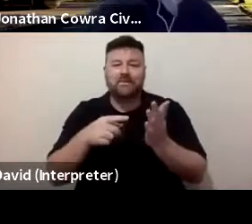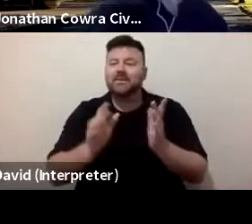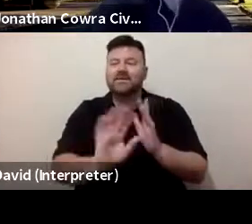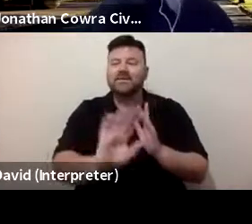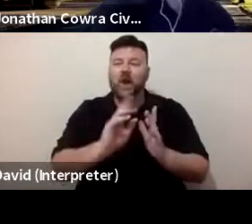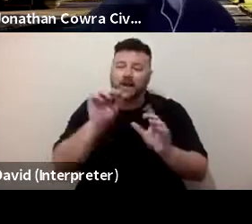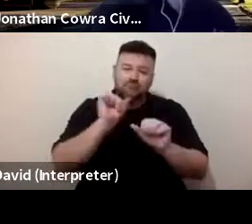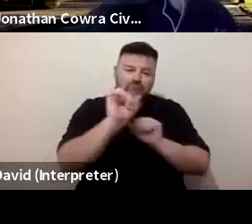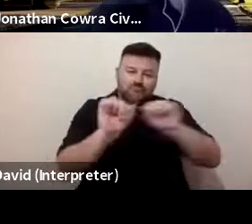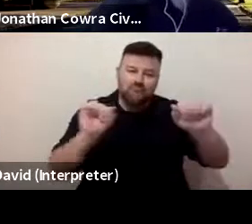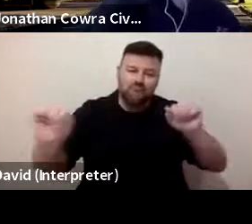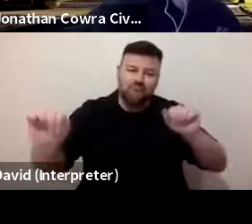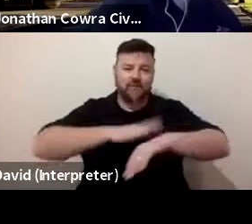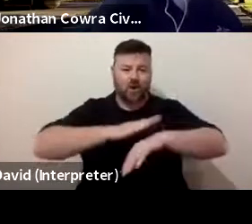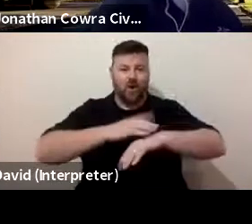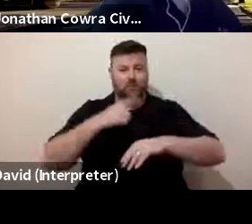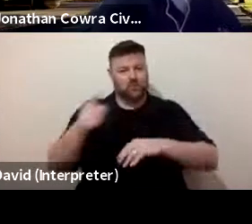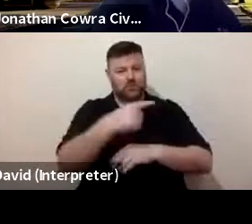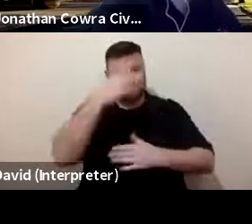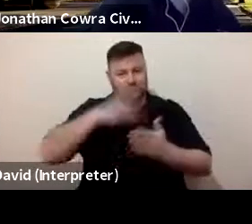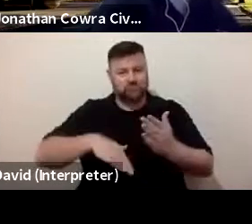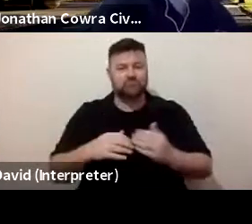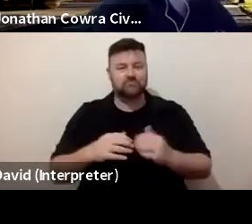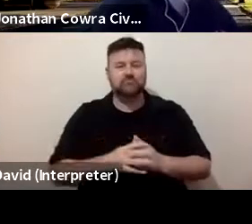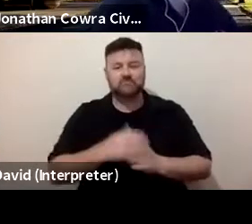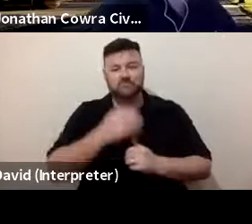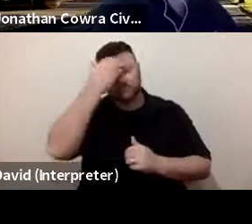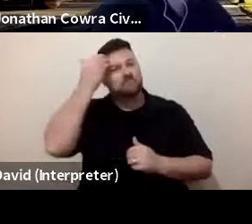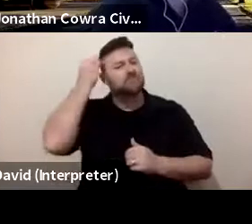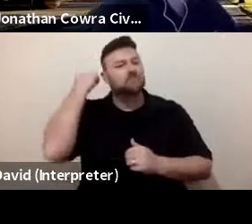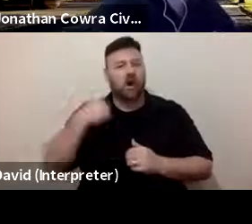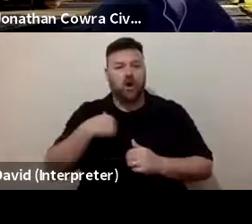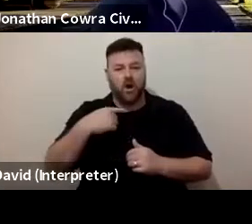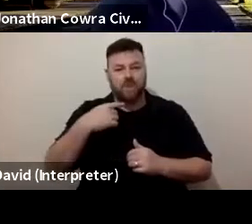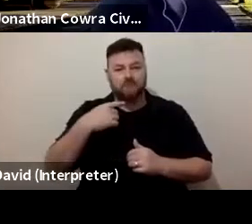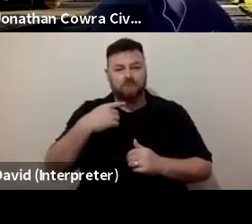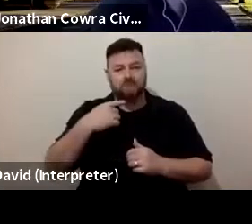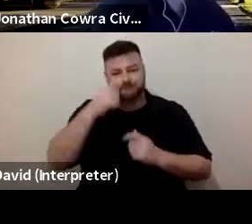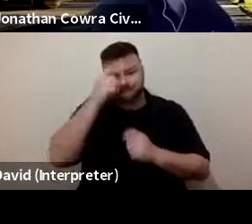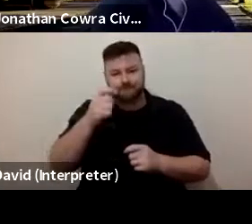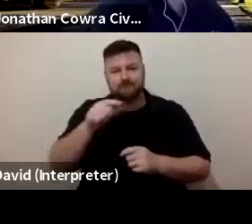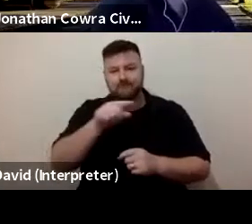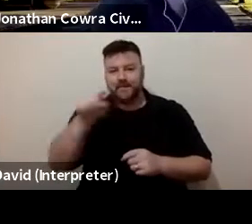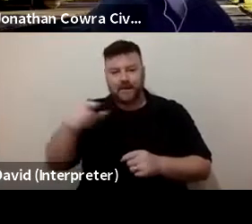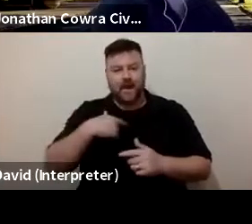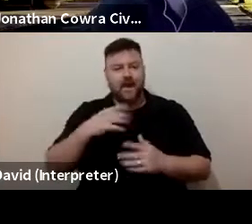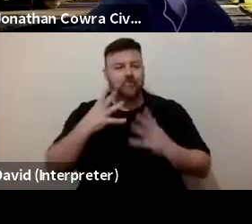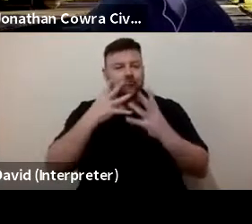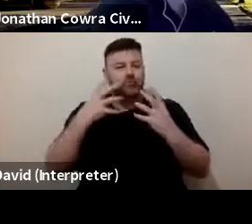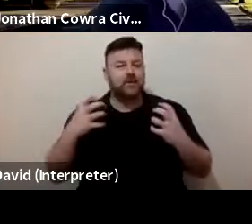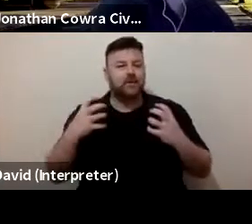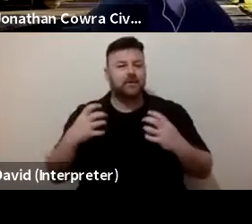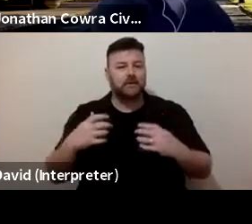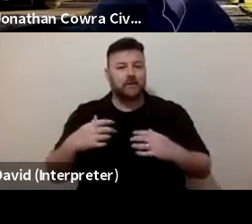I do acknowledge from one of the guests online that it has been very stressful and moving quickly.